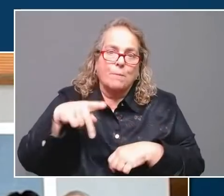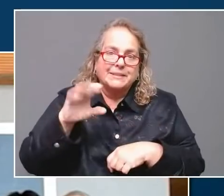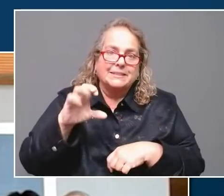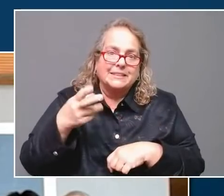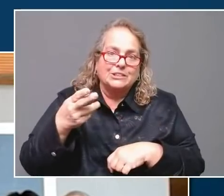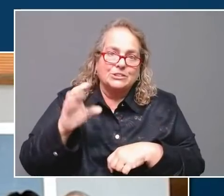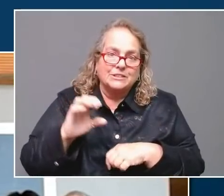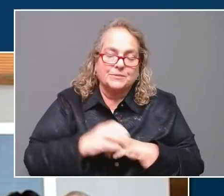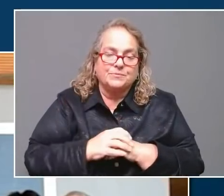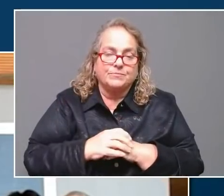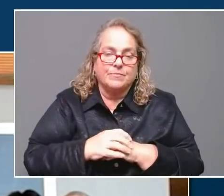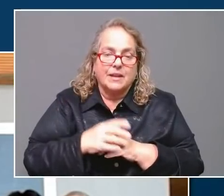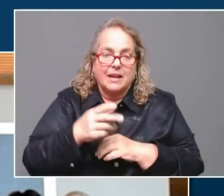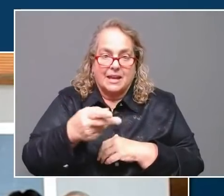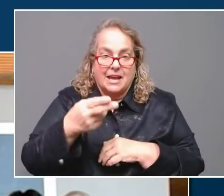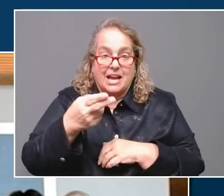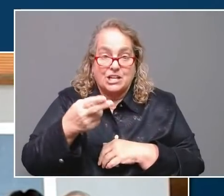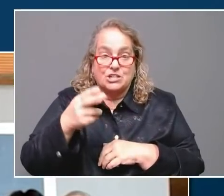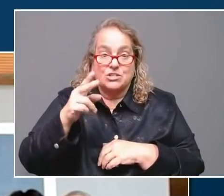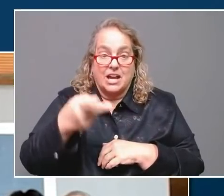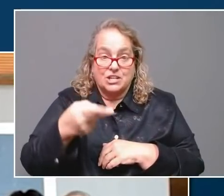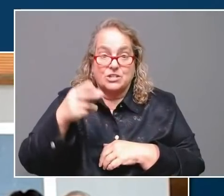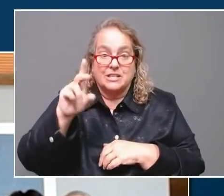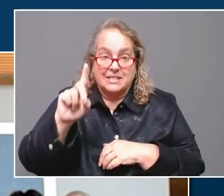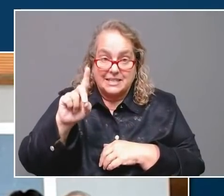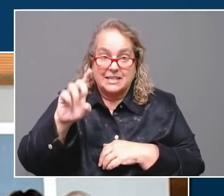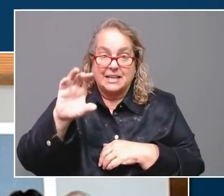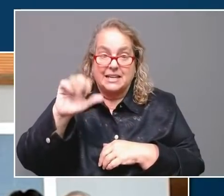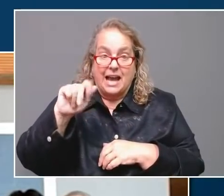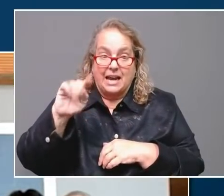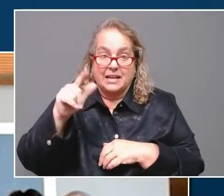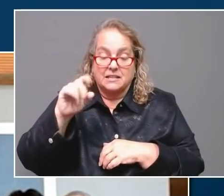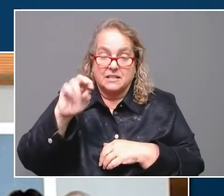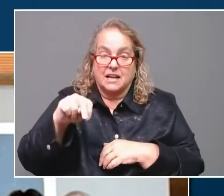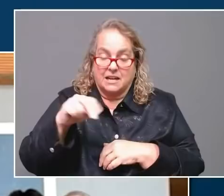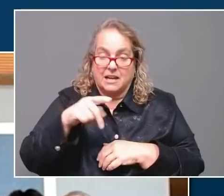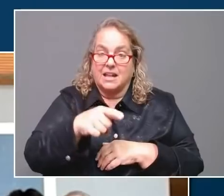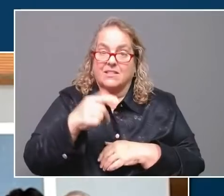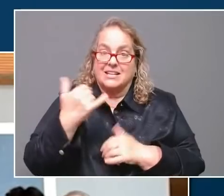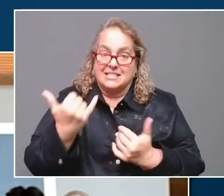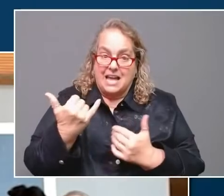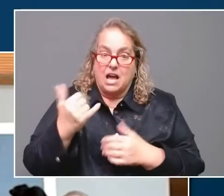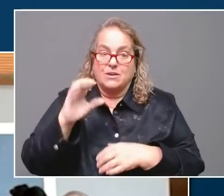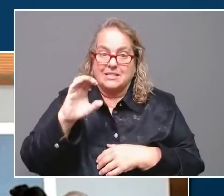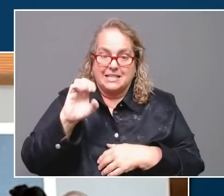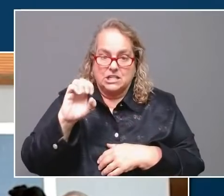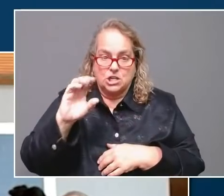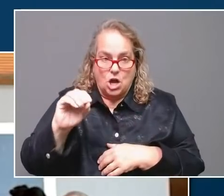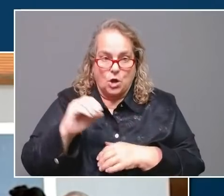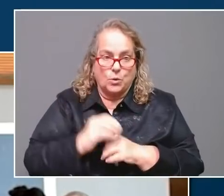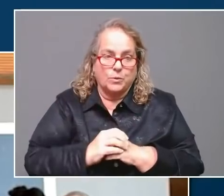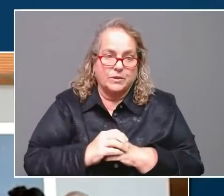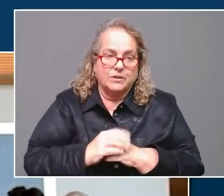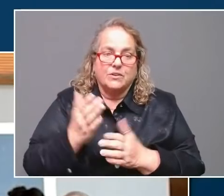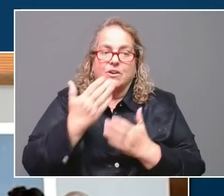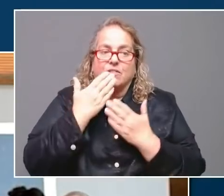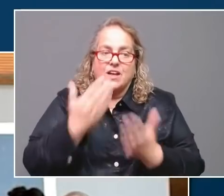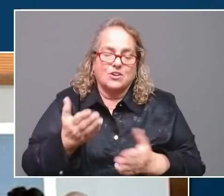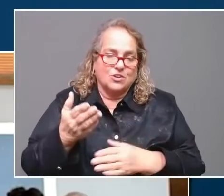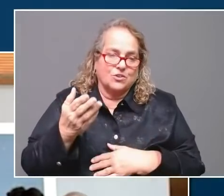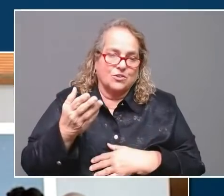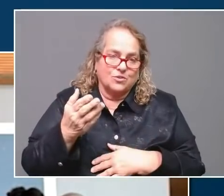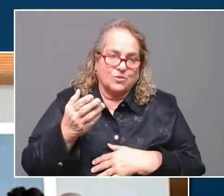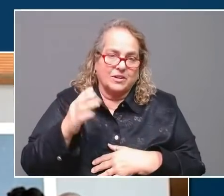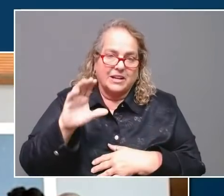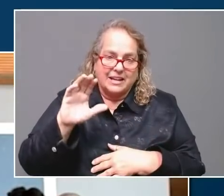introduce H.D. Cannington, the interim CEO of PCHC. Thank you, Catherine. As many of